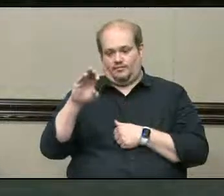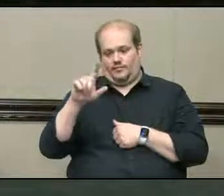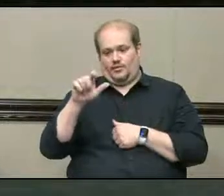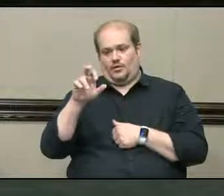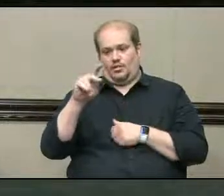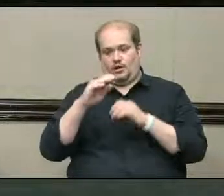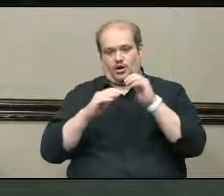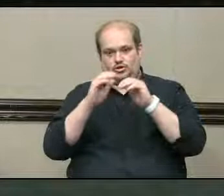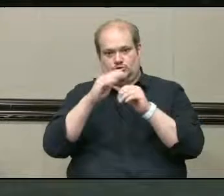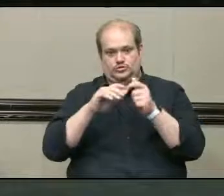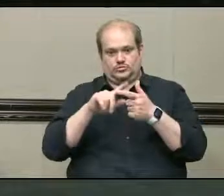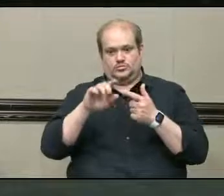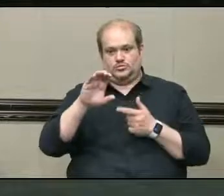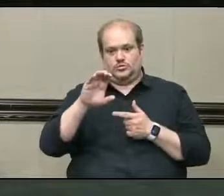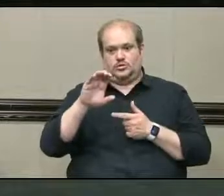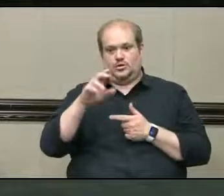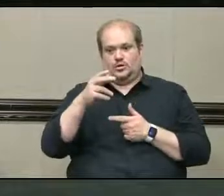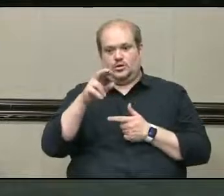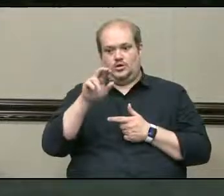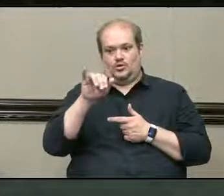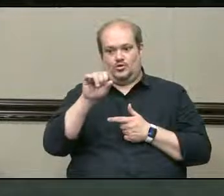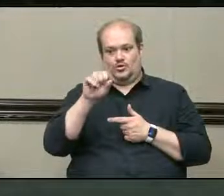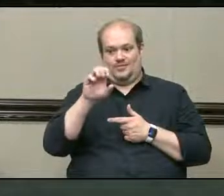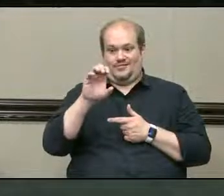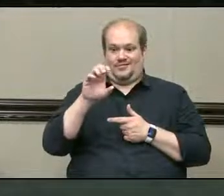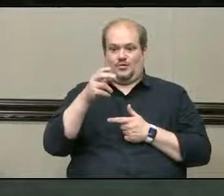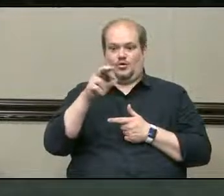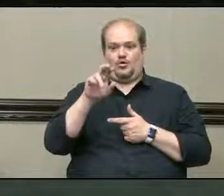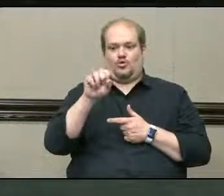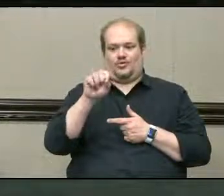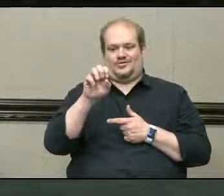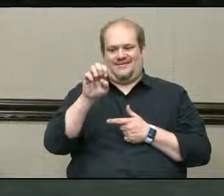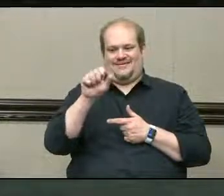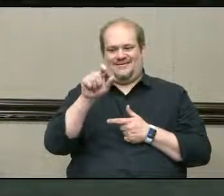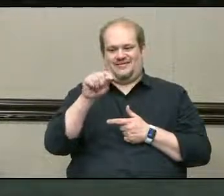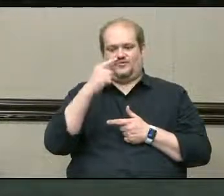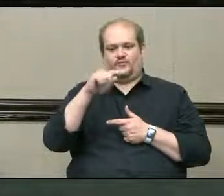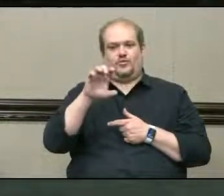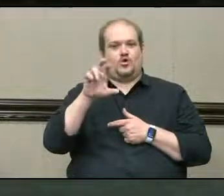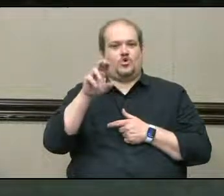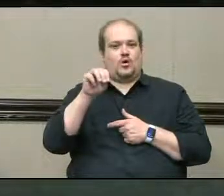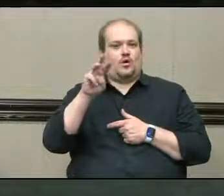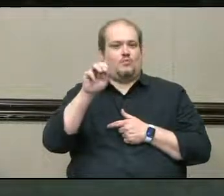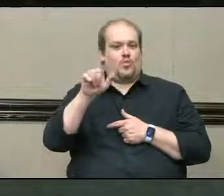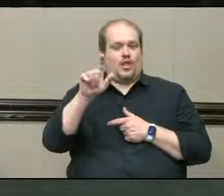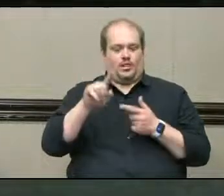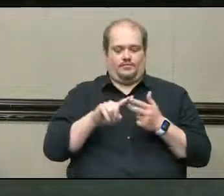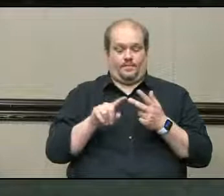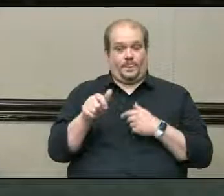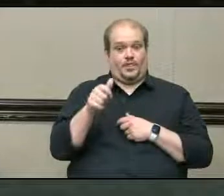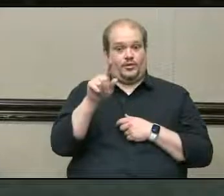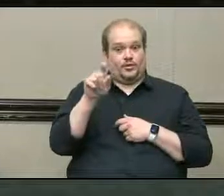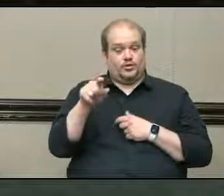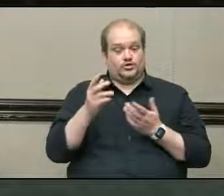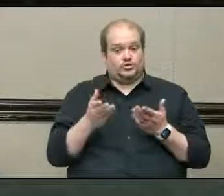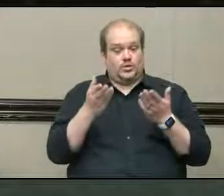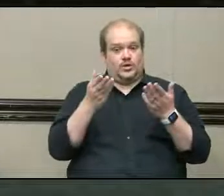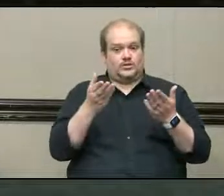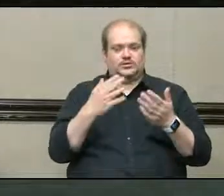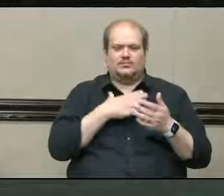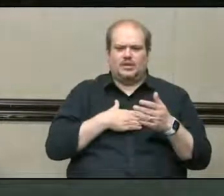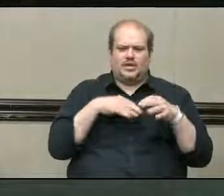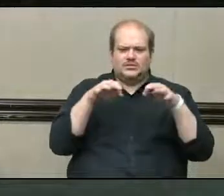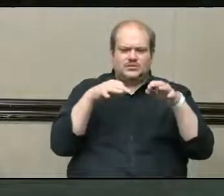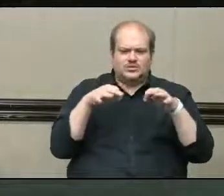and Chris East of Cromwell Architects. Another question that was raised is,